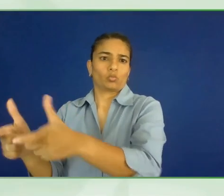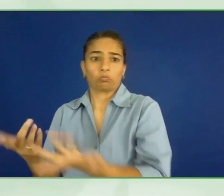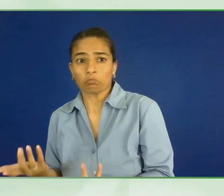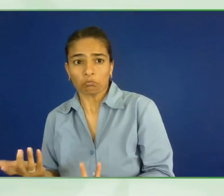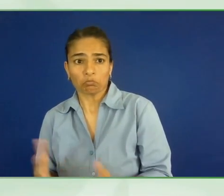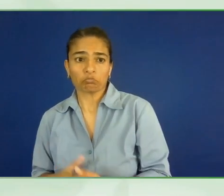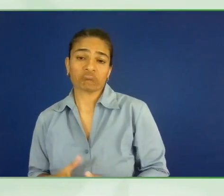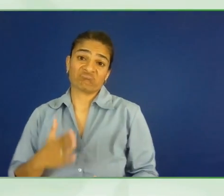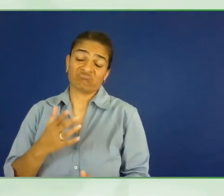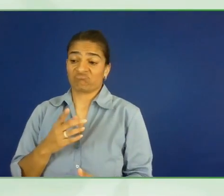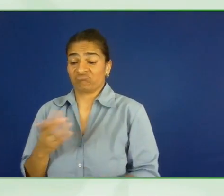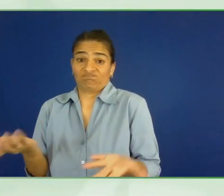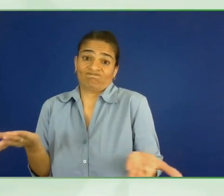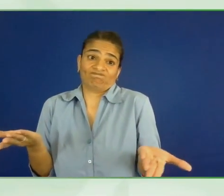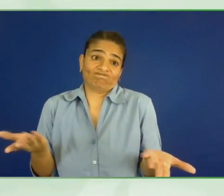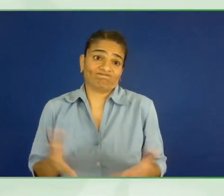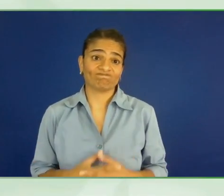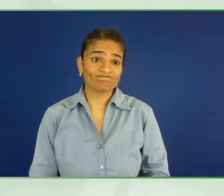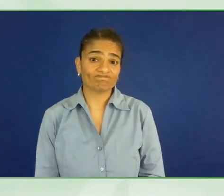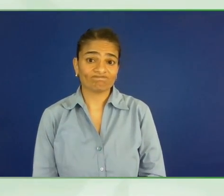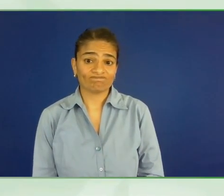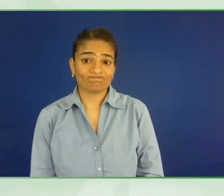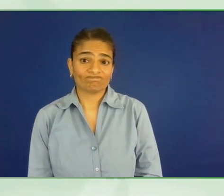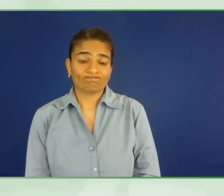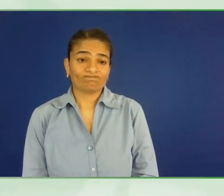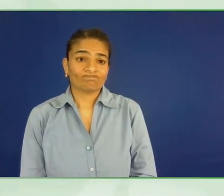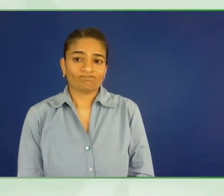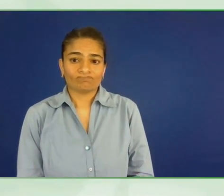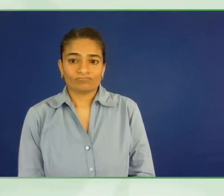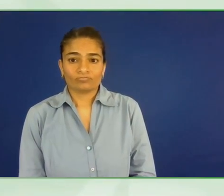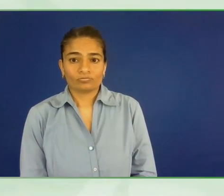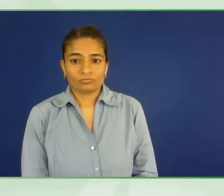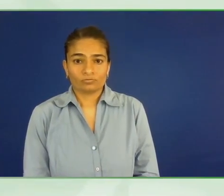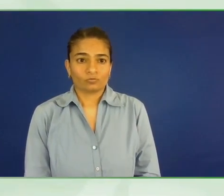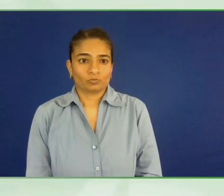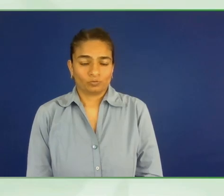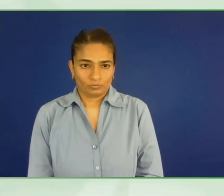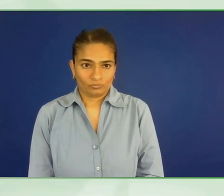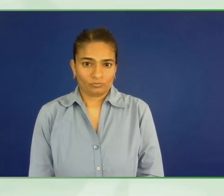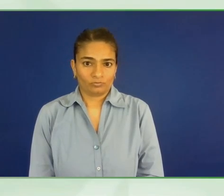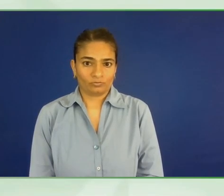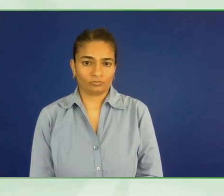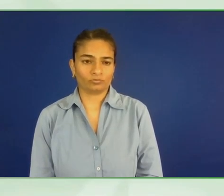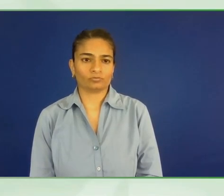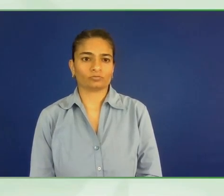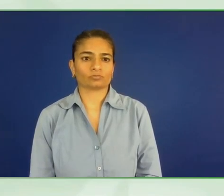So some countries have a punitive mechanisms and some have the intensive mechanism, which